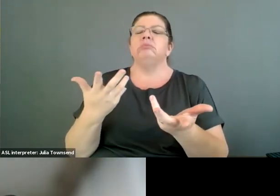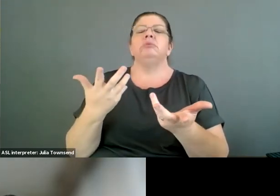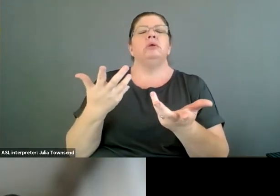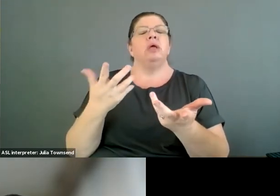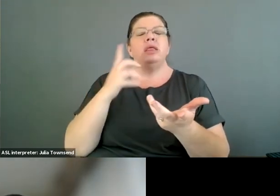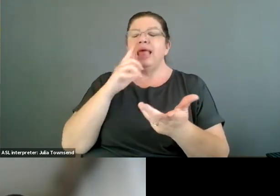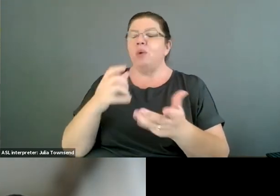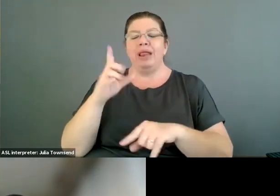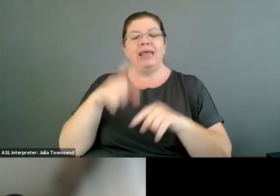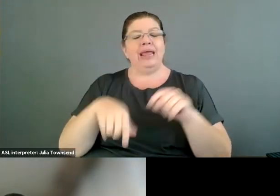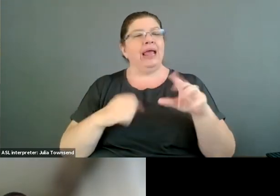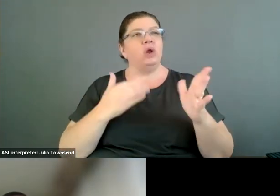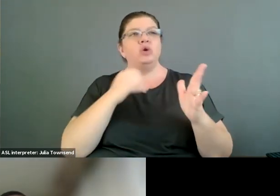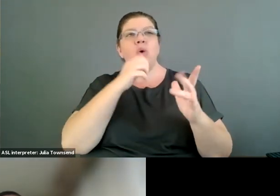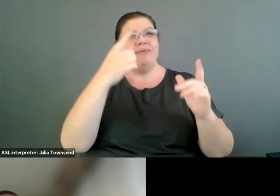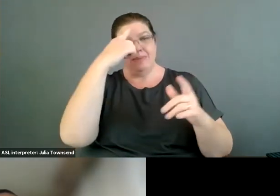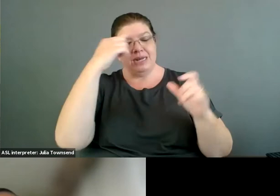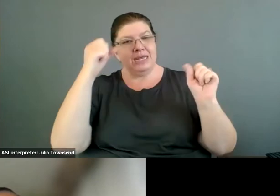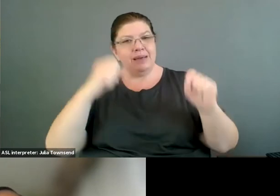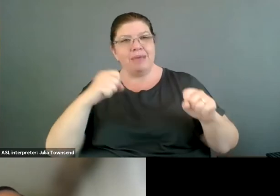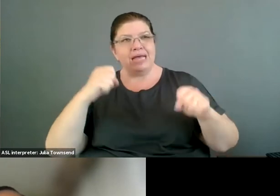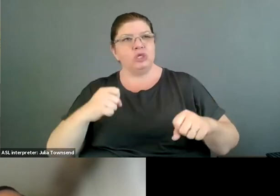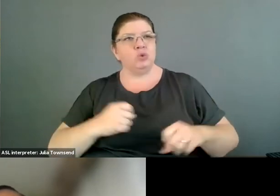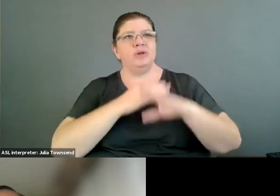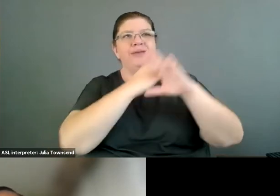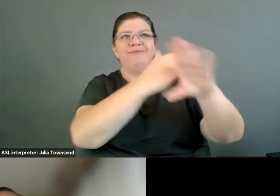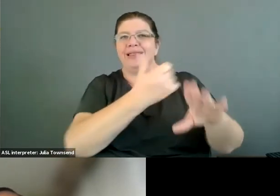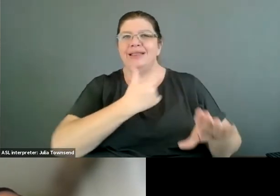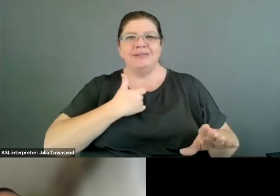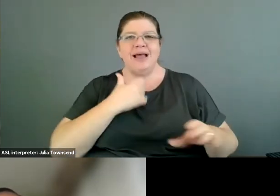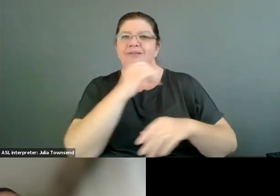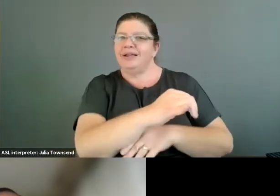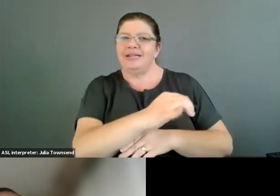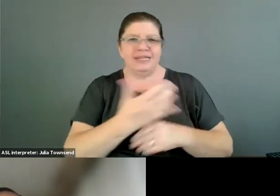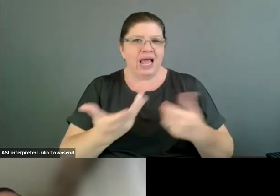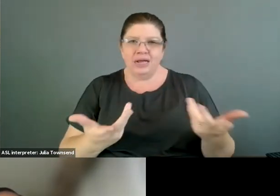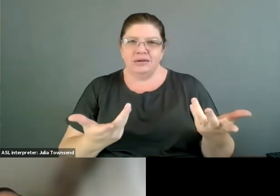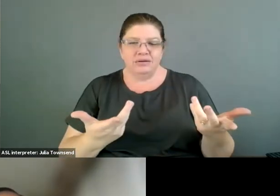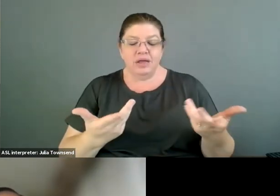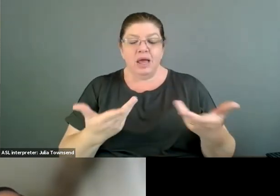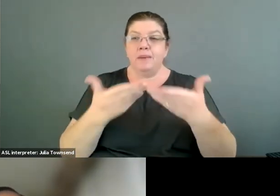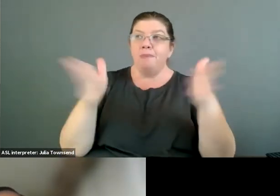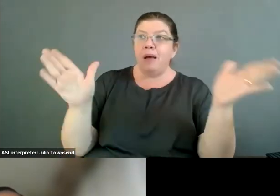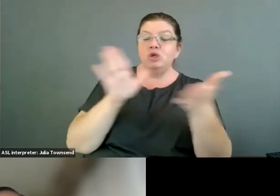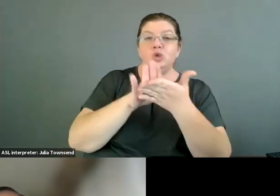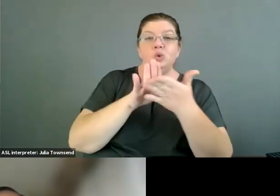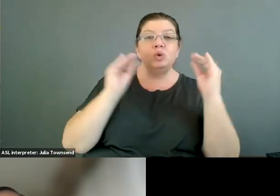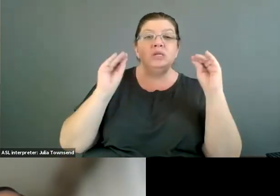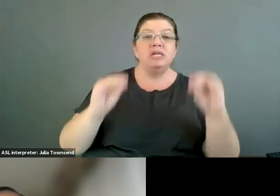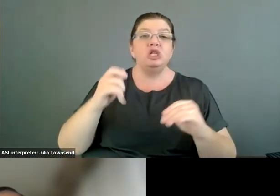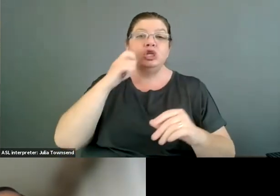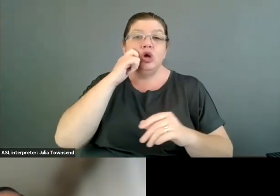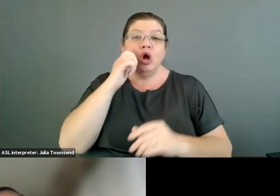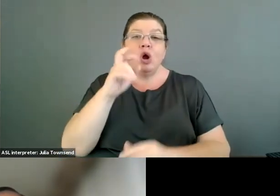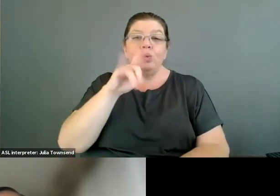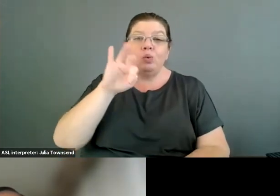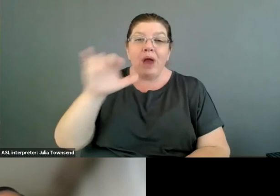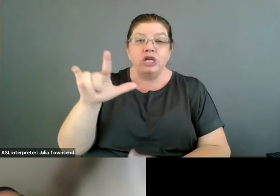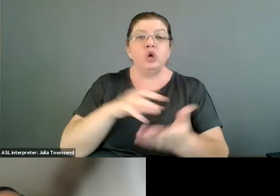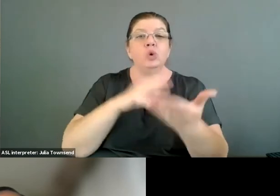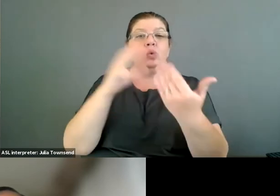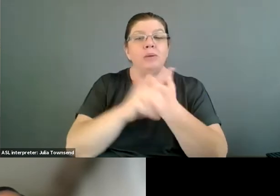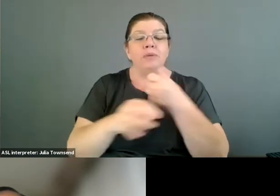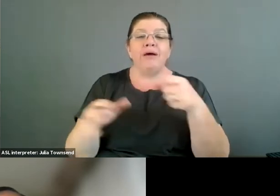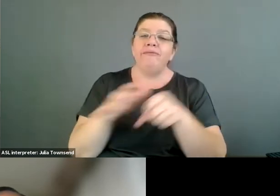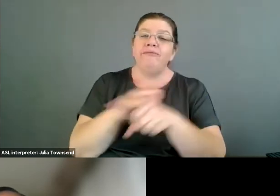do not have the mental capacity to defend themselves. Public schools teach racial curriculums that are full